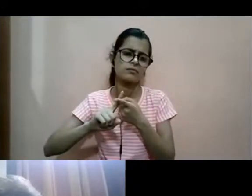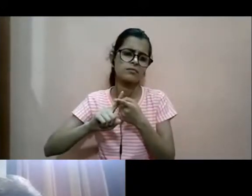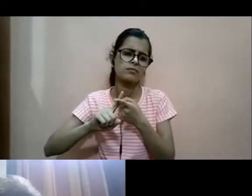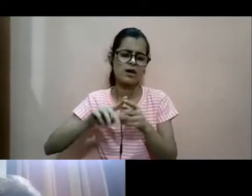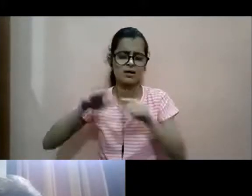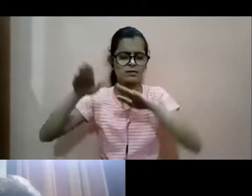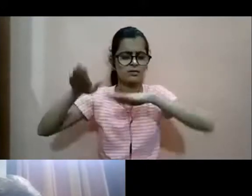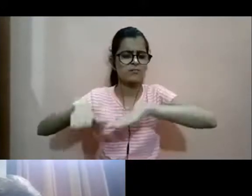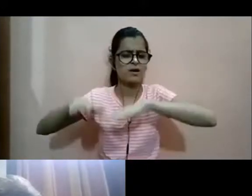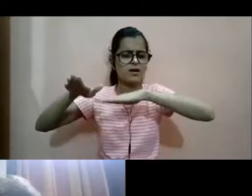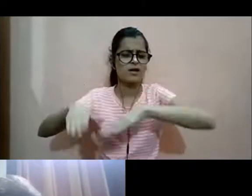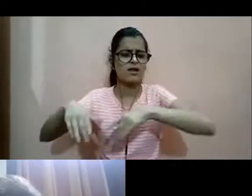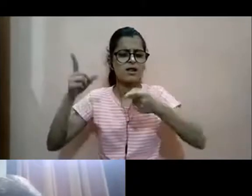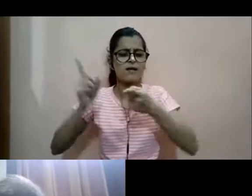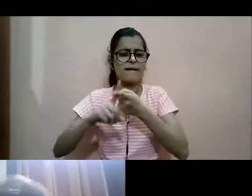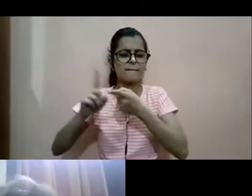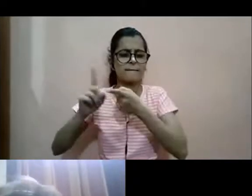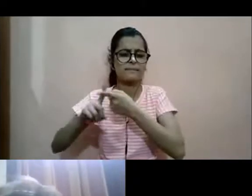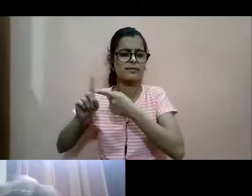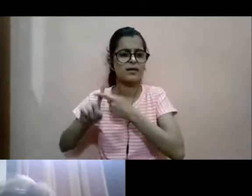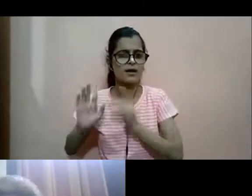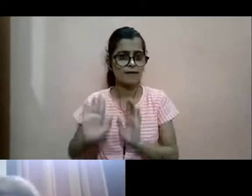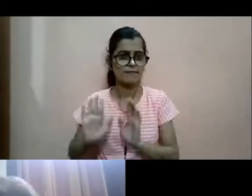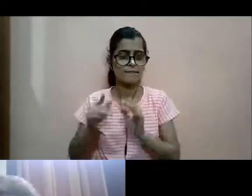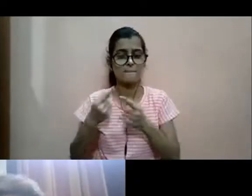dependency might be resolved.